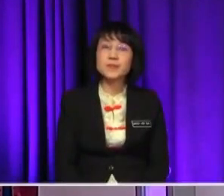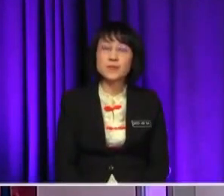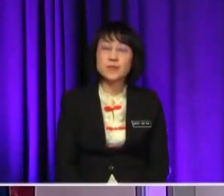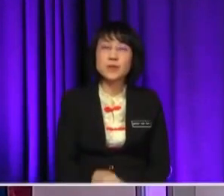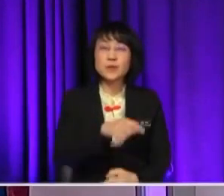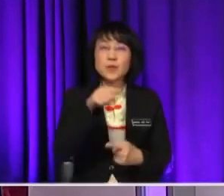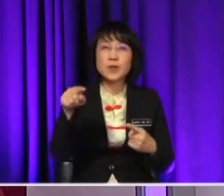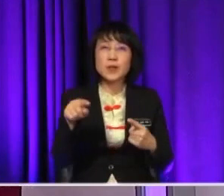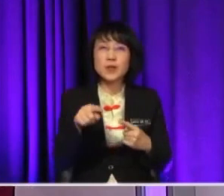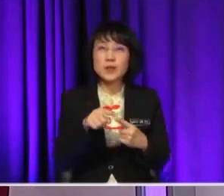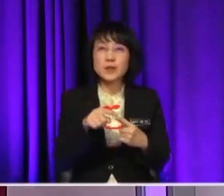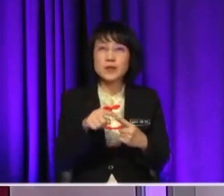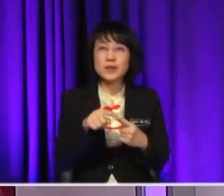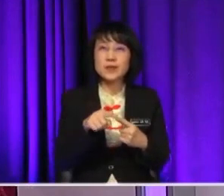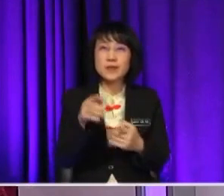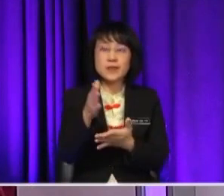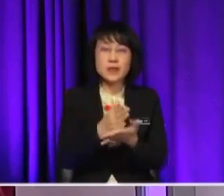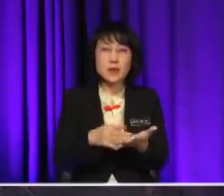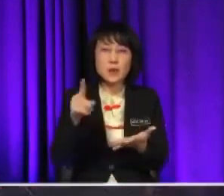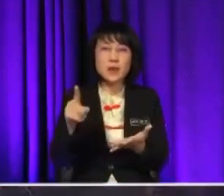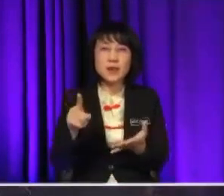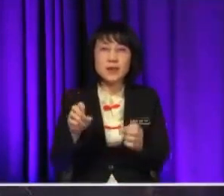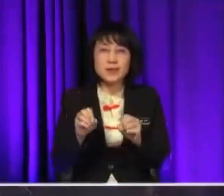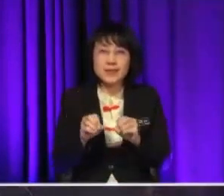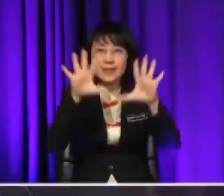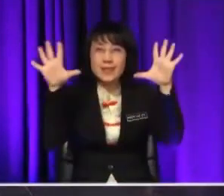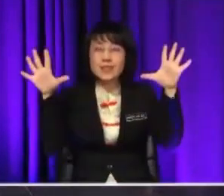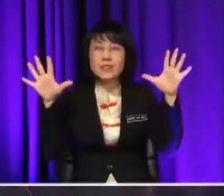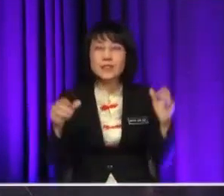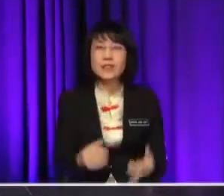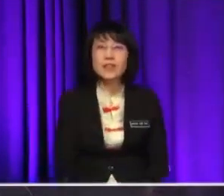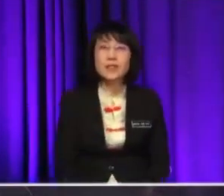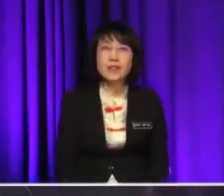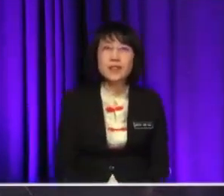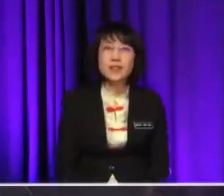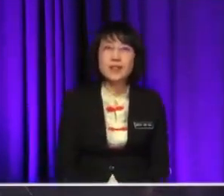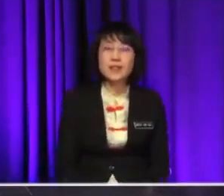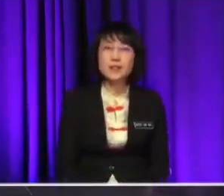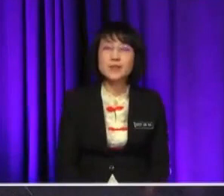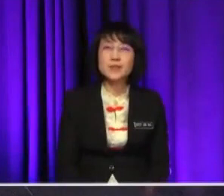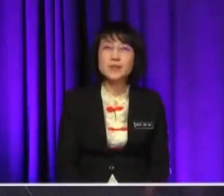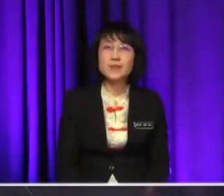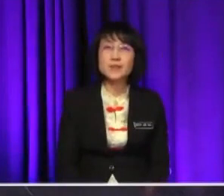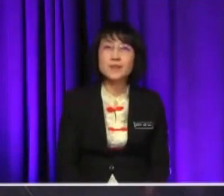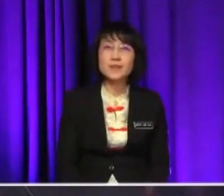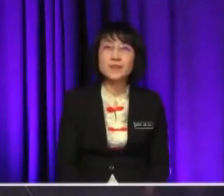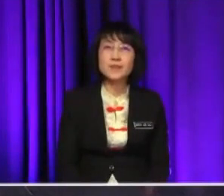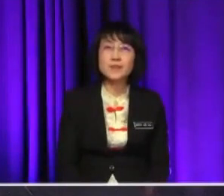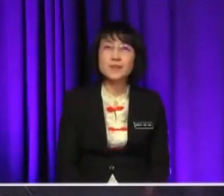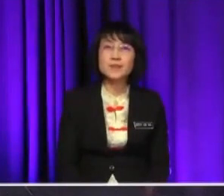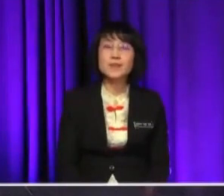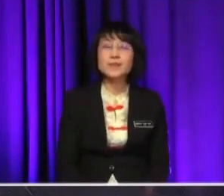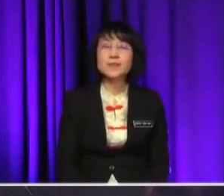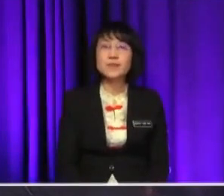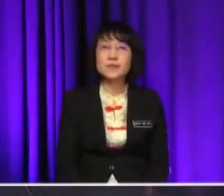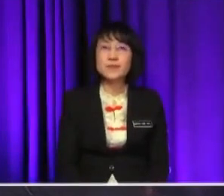Yeah. But then again, after seeing some of the storms lately, yes, it's not so much of an